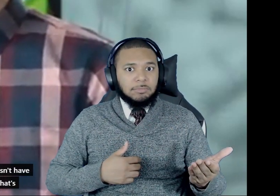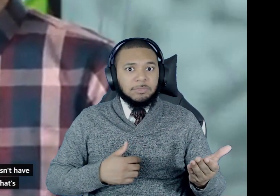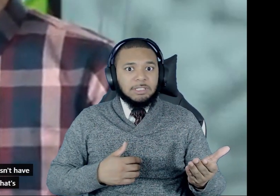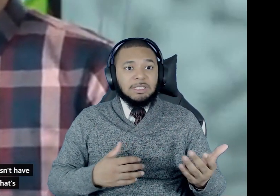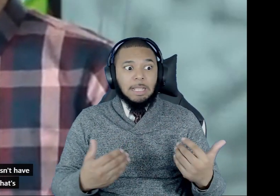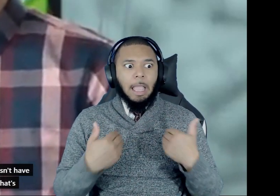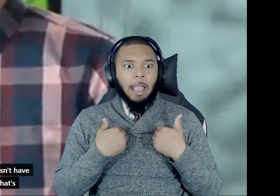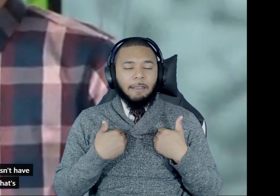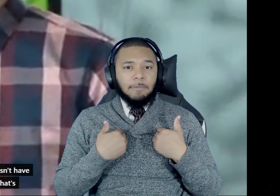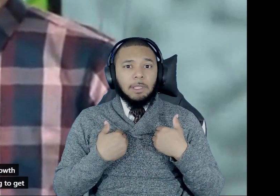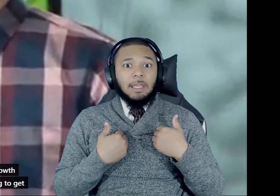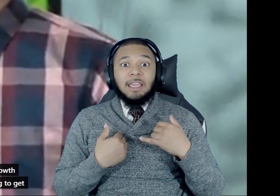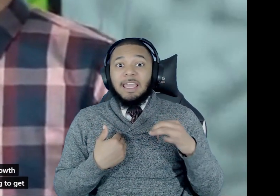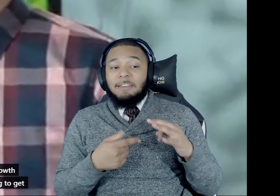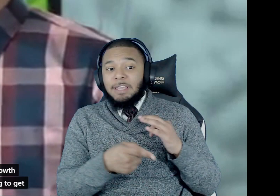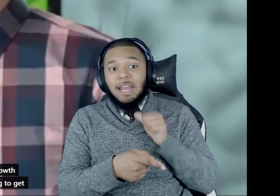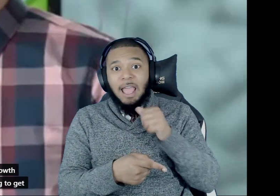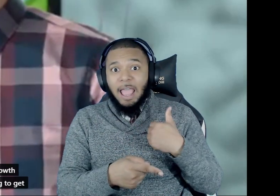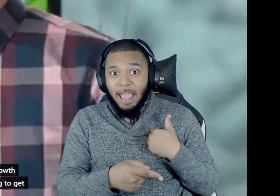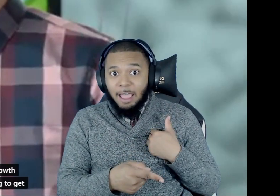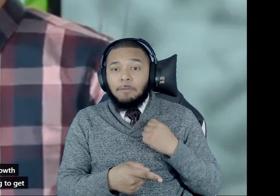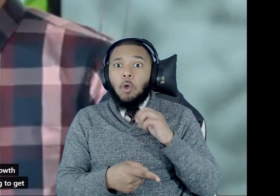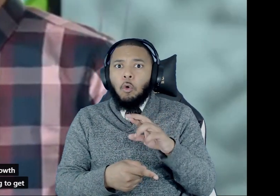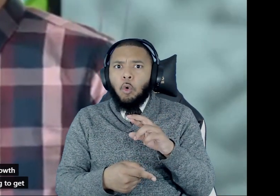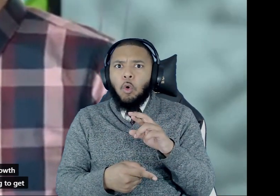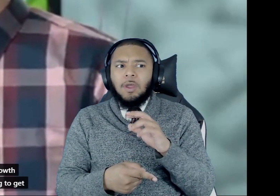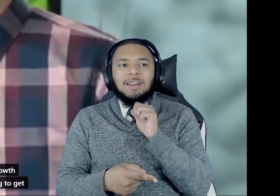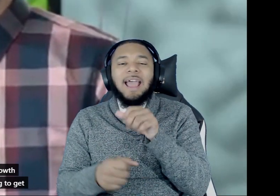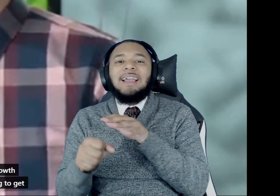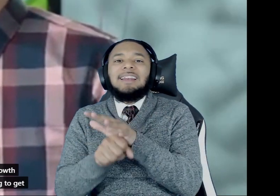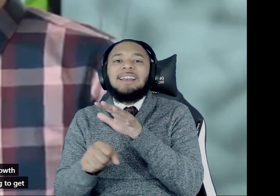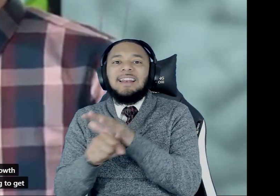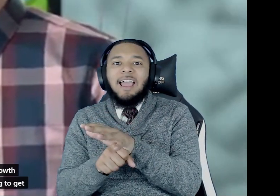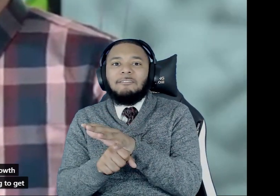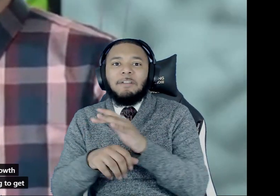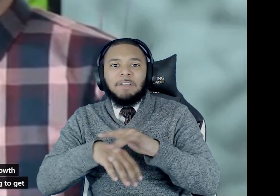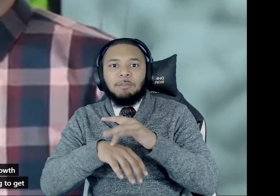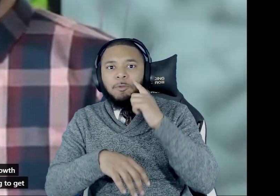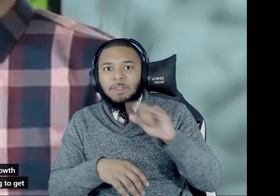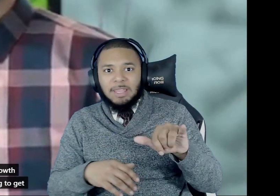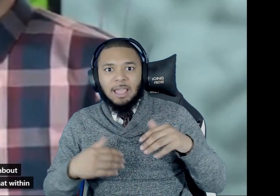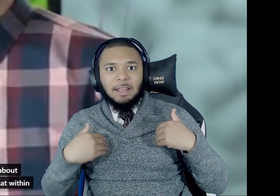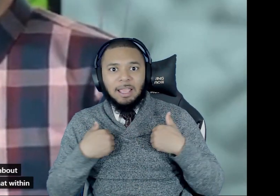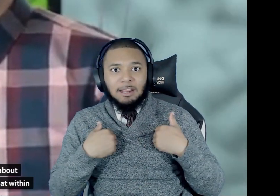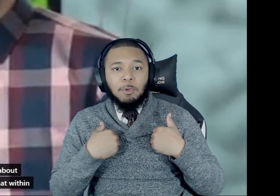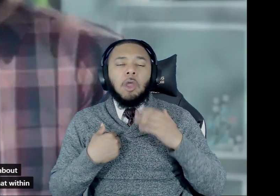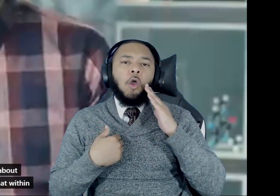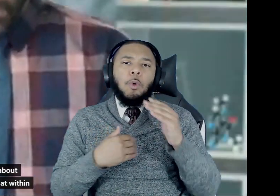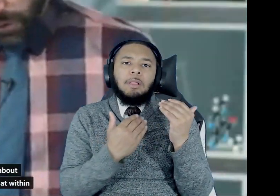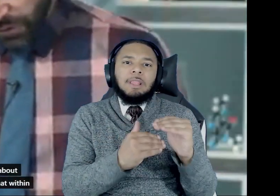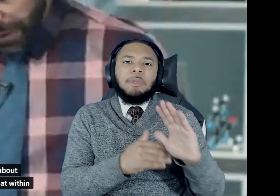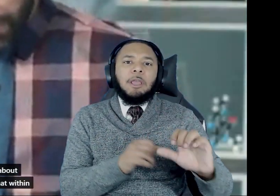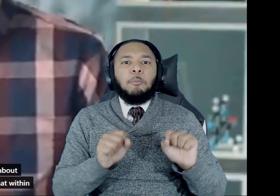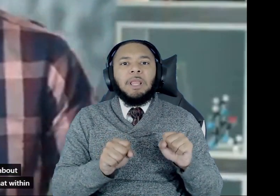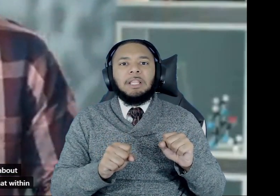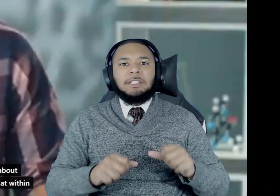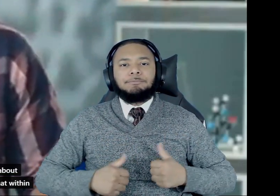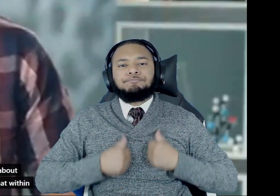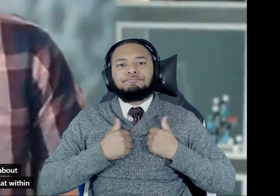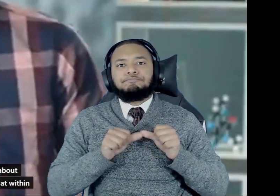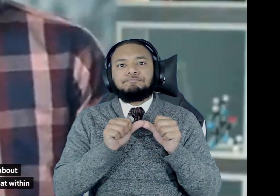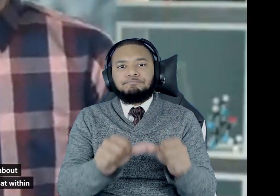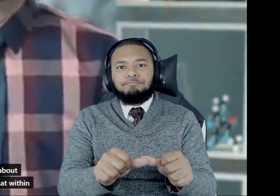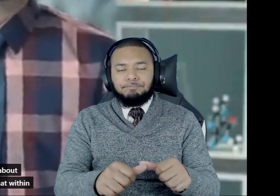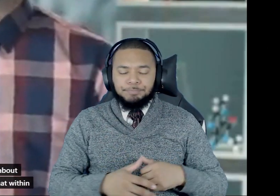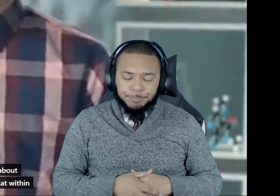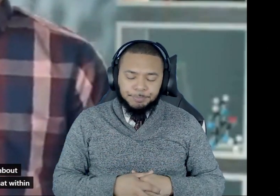short supply, that's going to really limit the growth of the population that's trying to get this resource. So the thing about